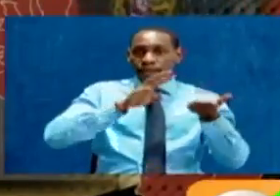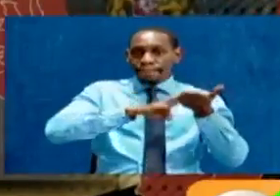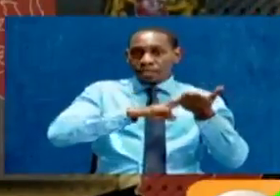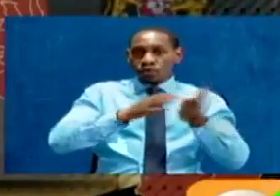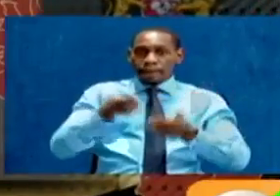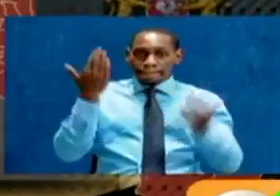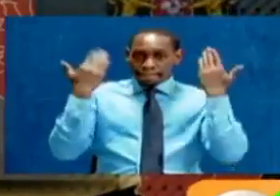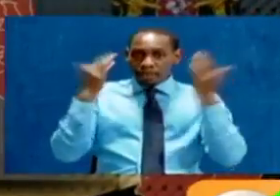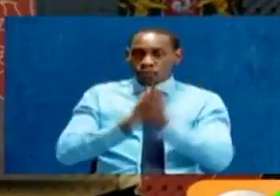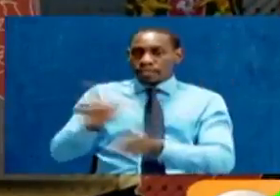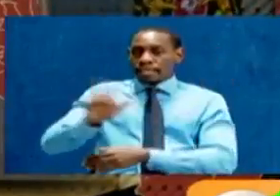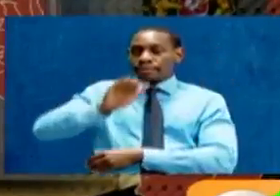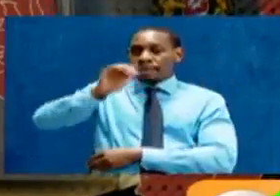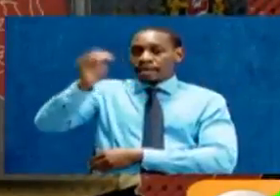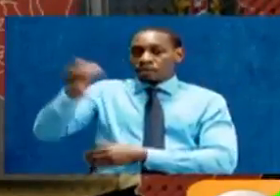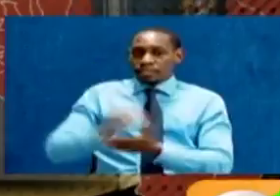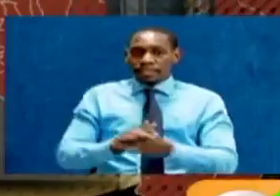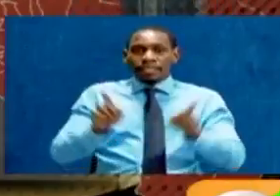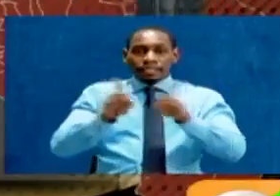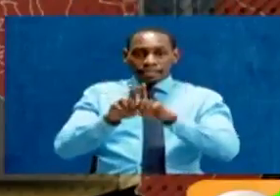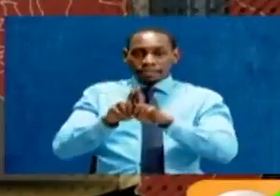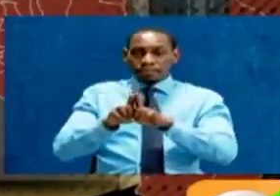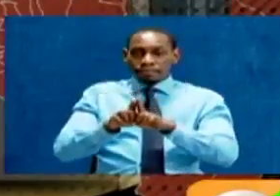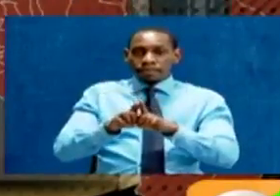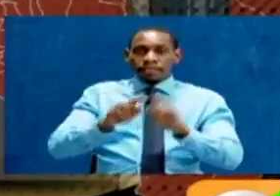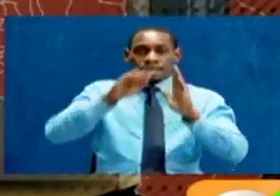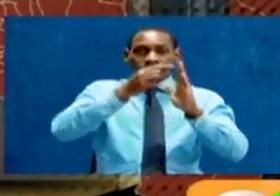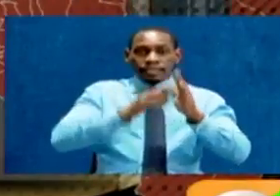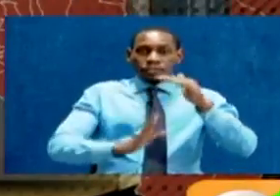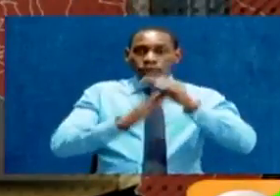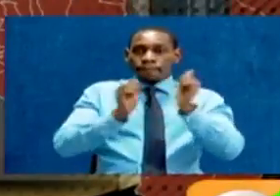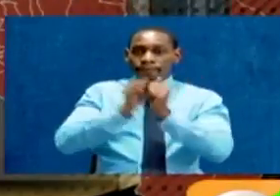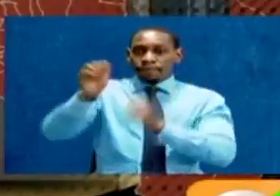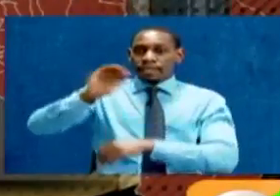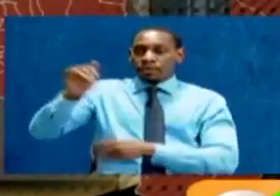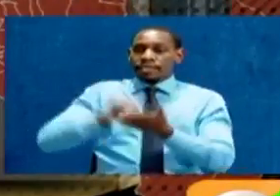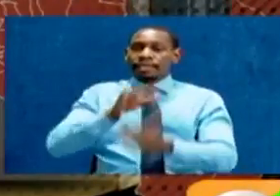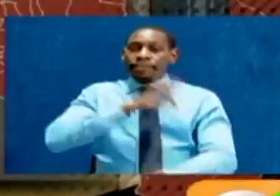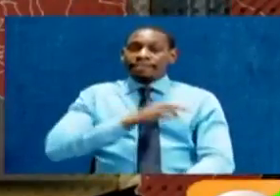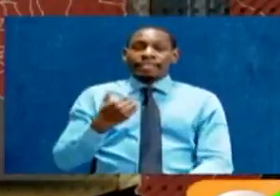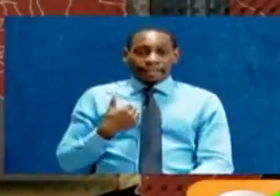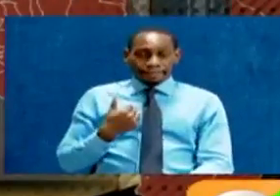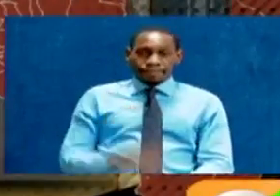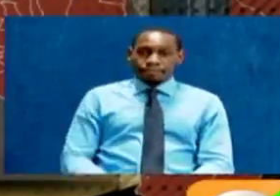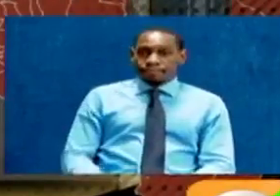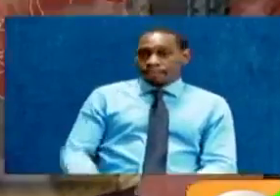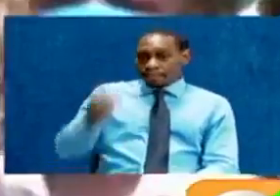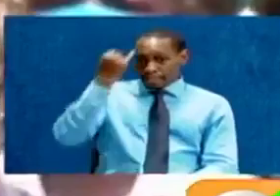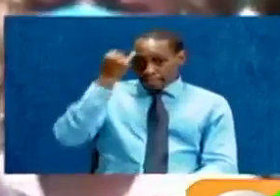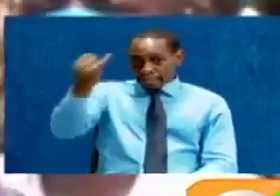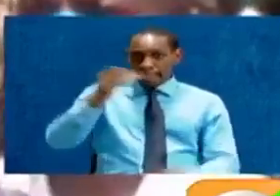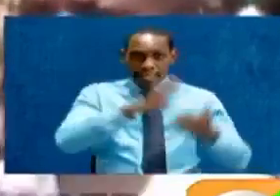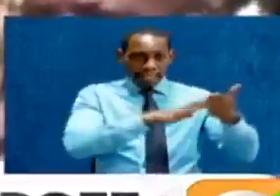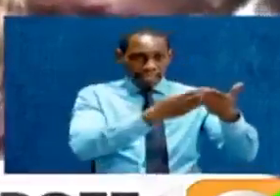Migori, Meru and Laikipia counties also make it to the list of top 15 counties that stand to gain. The idea of